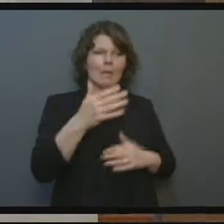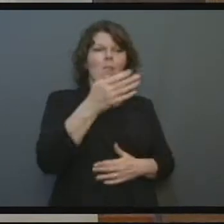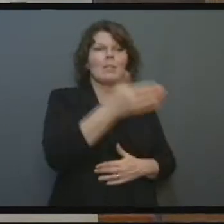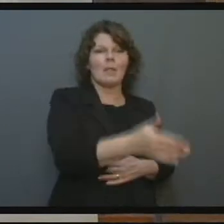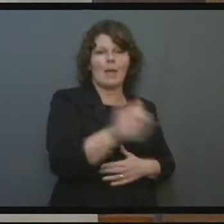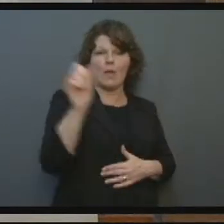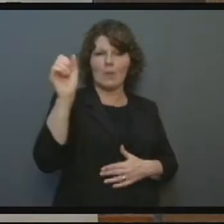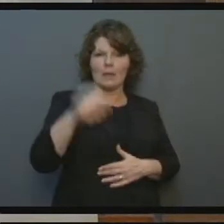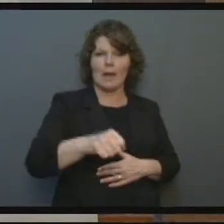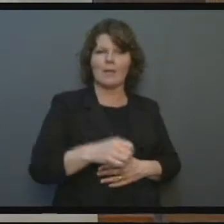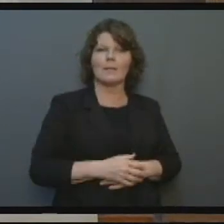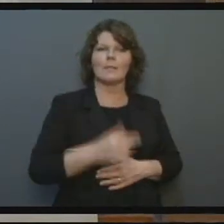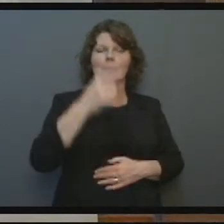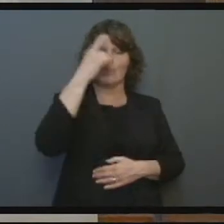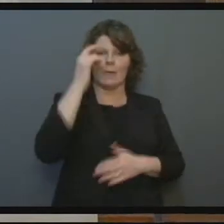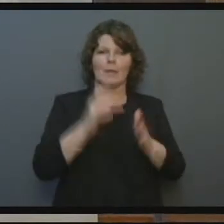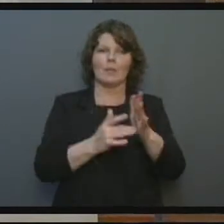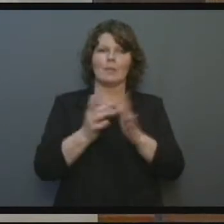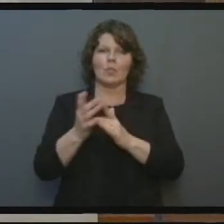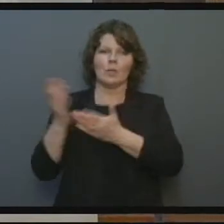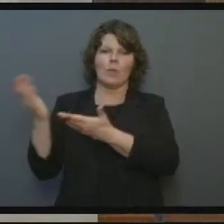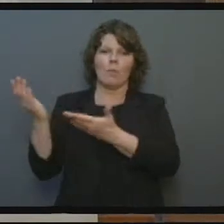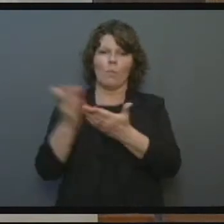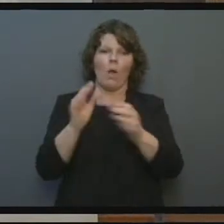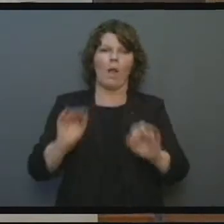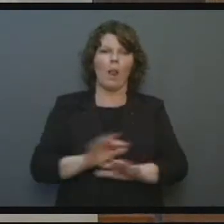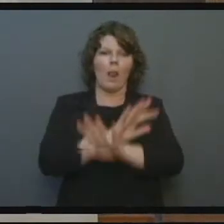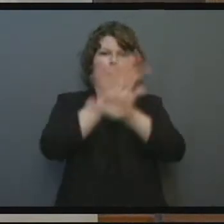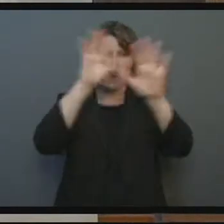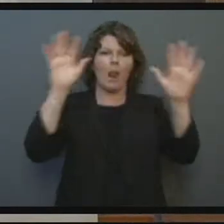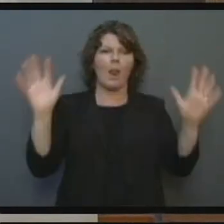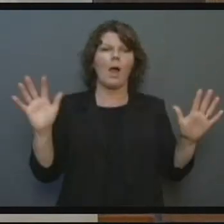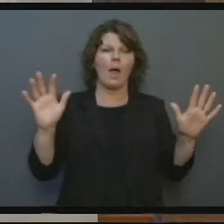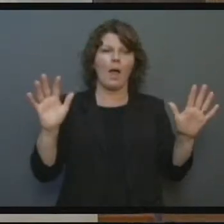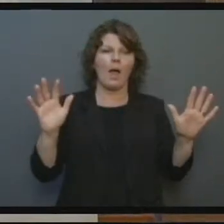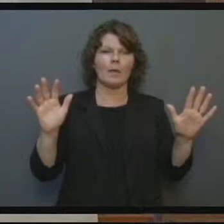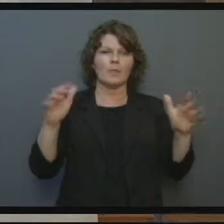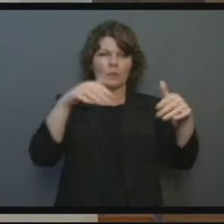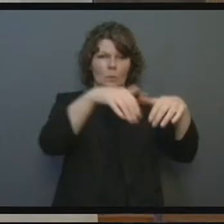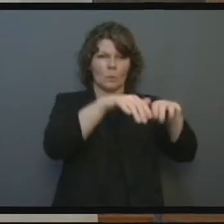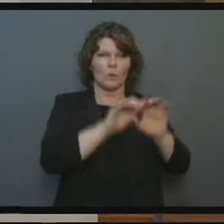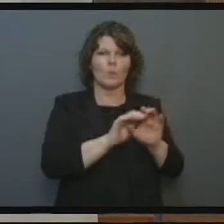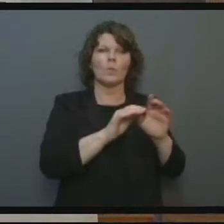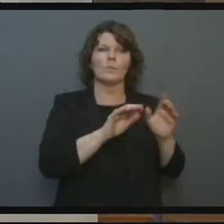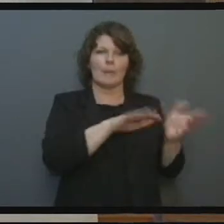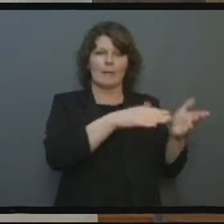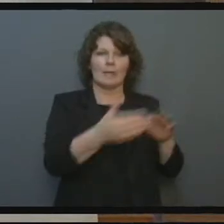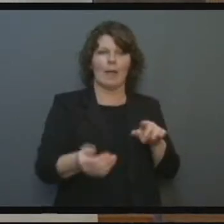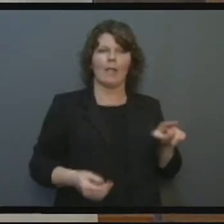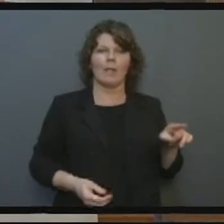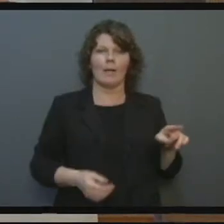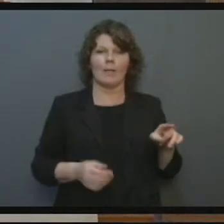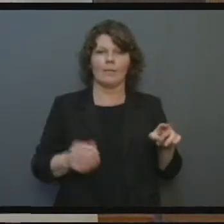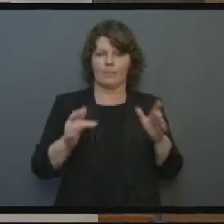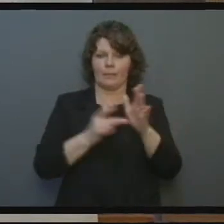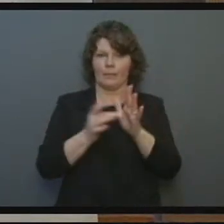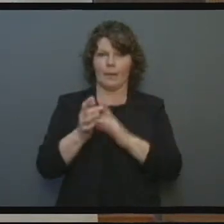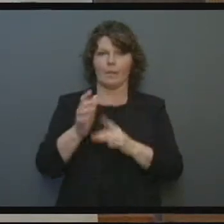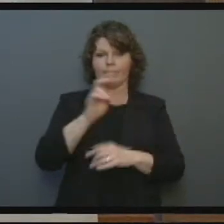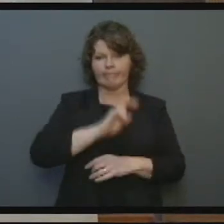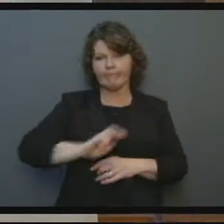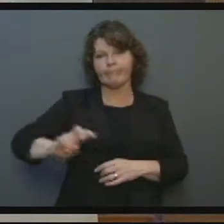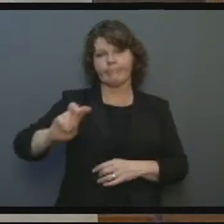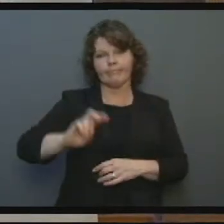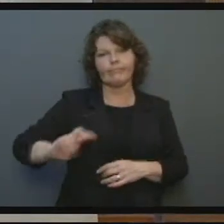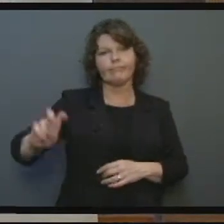No, because Jesus brought the light even there, even to the tomb. Jesus took this journey in order to bring